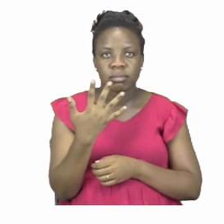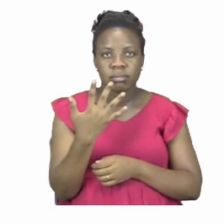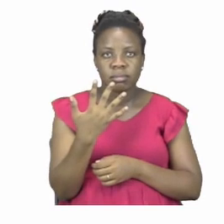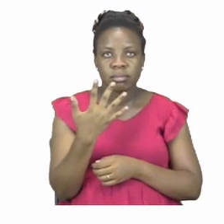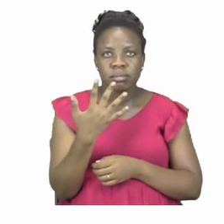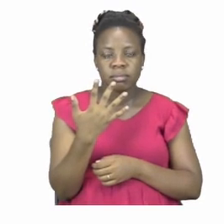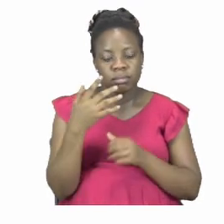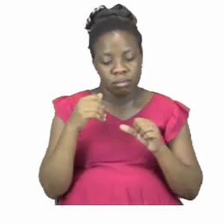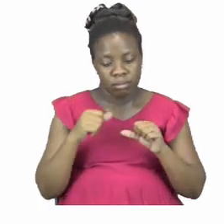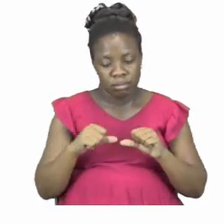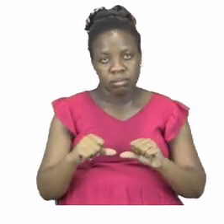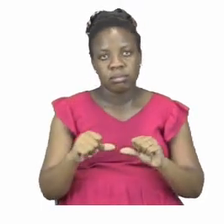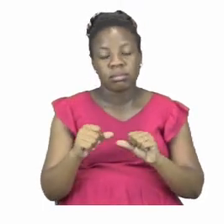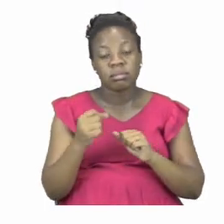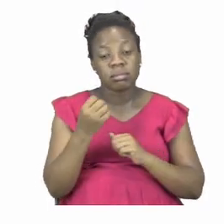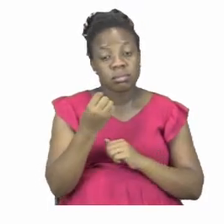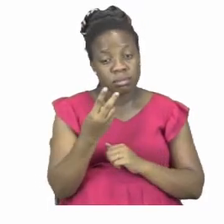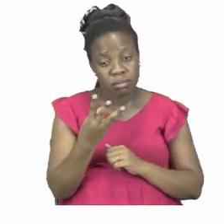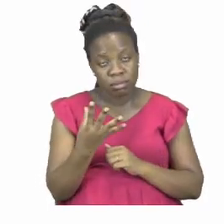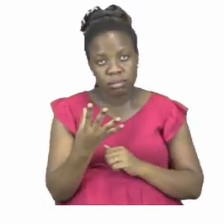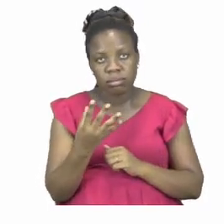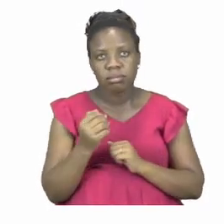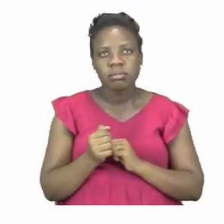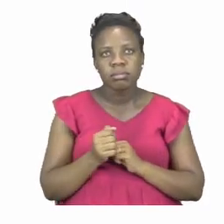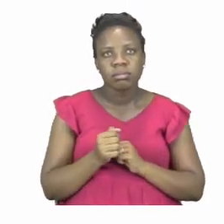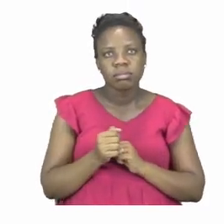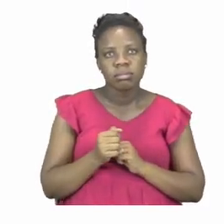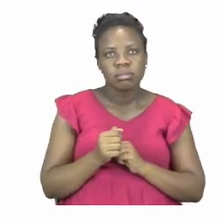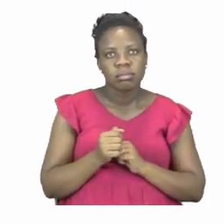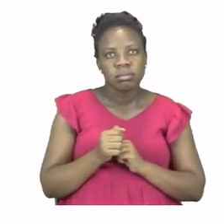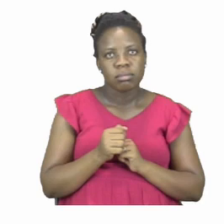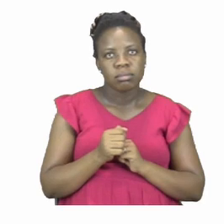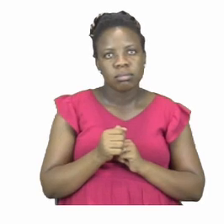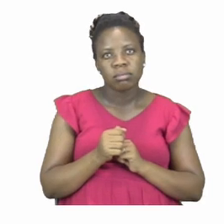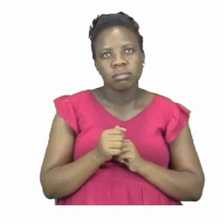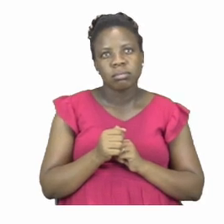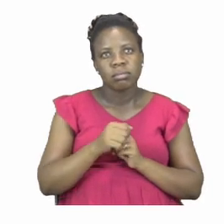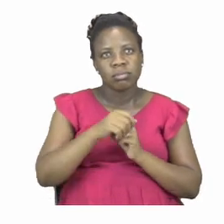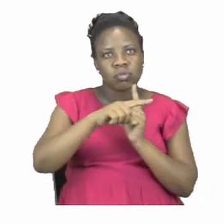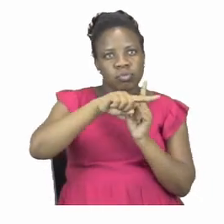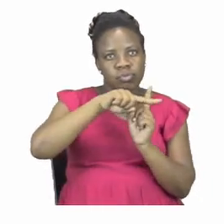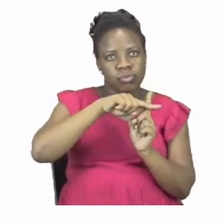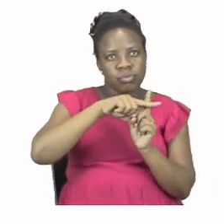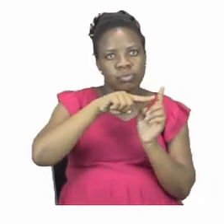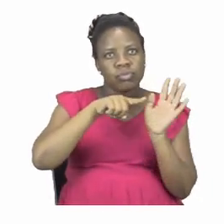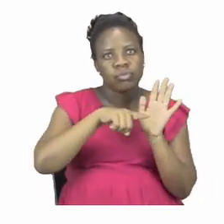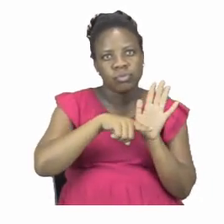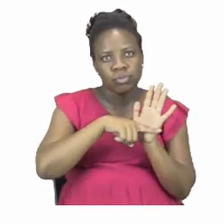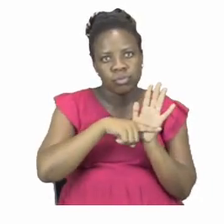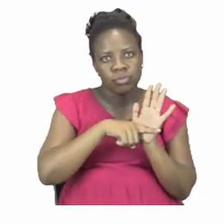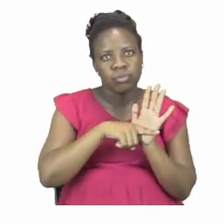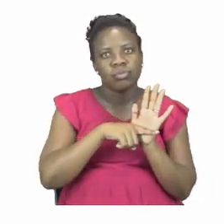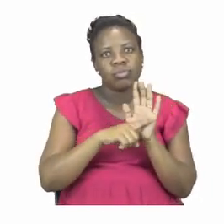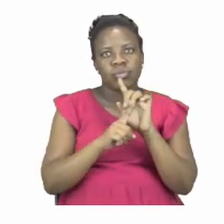we are continuing with our mathematics. This time, we are doing computations. It's going to be our job to fill